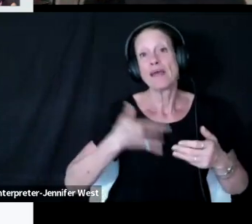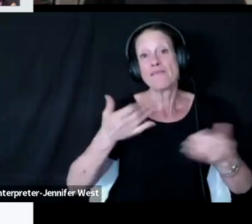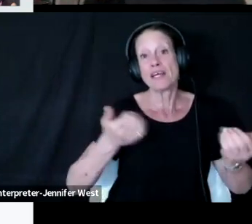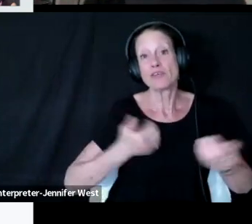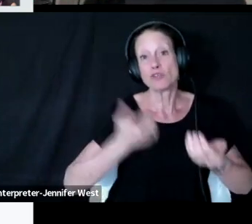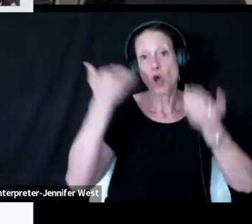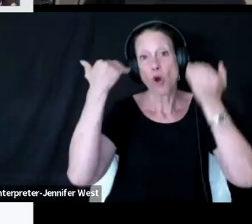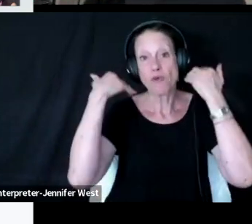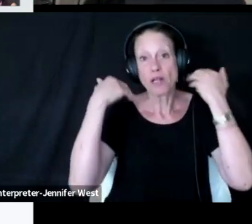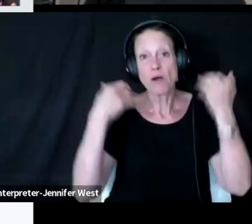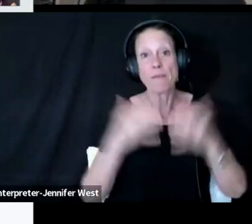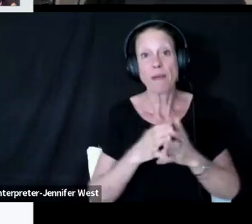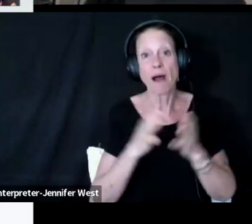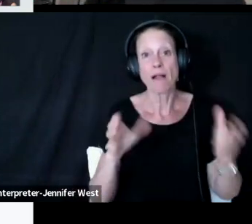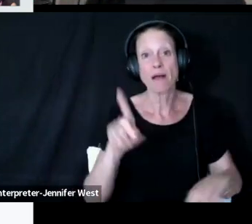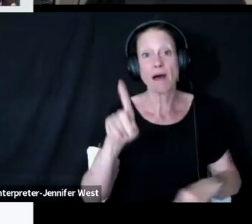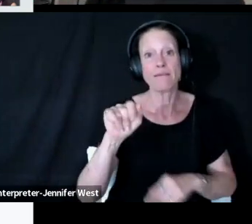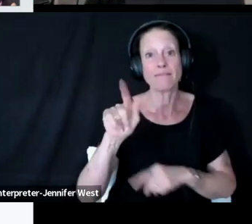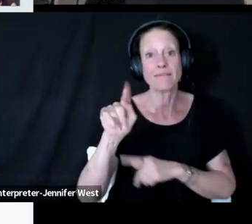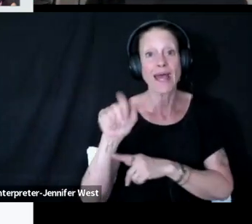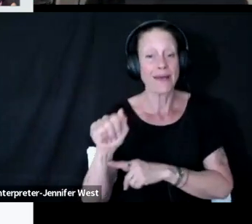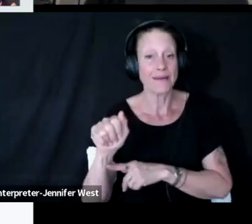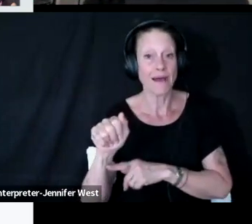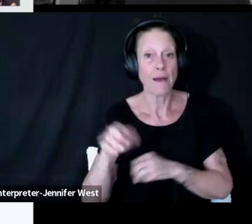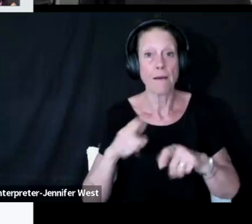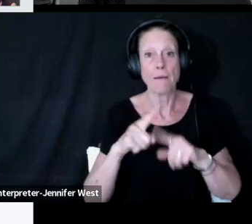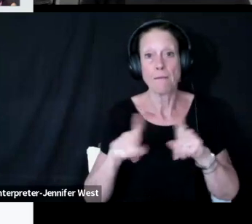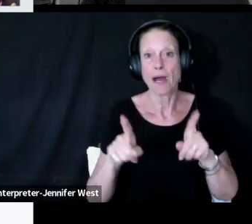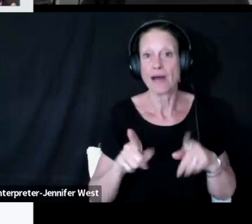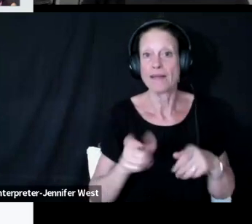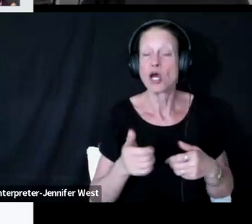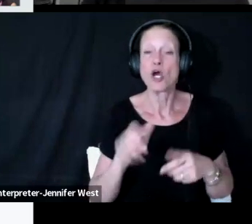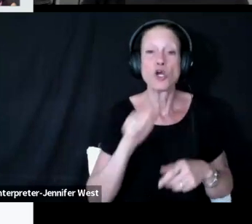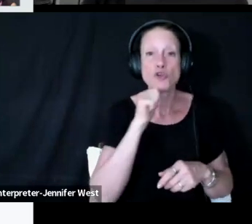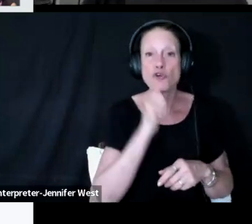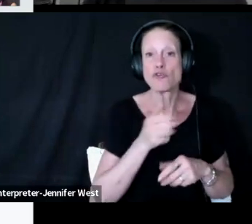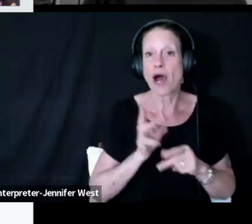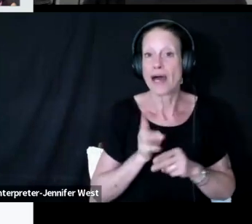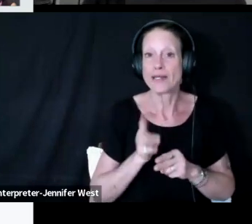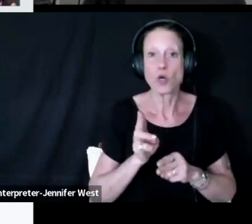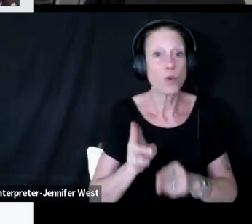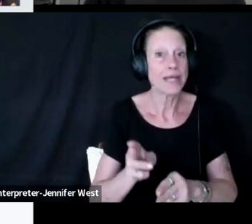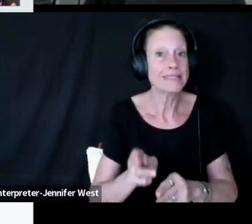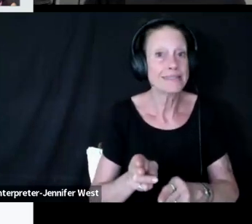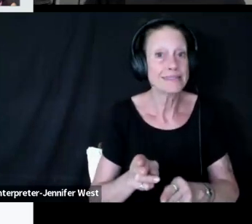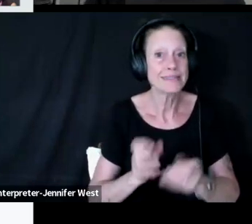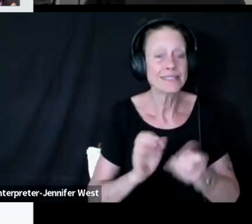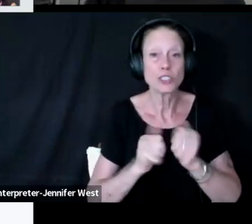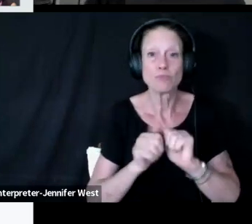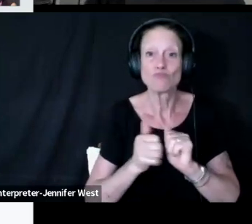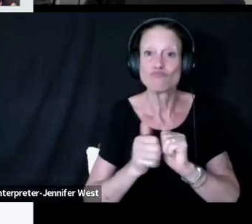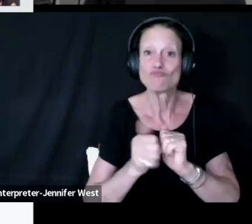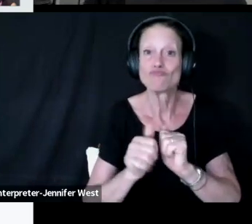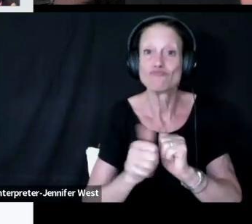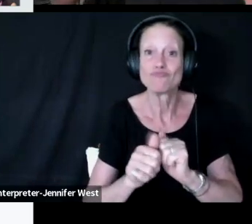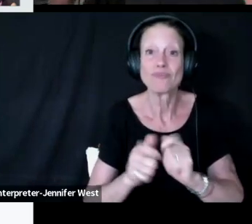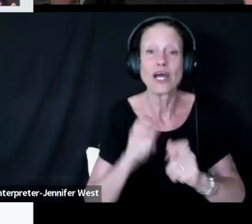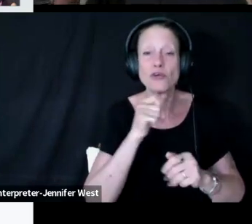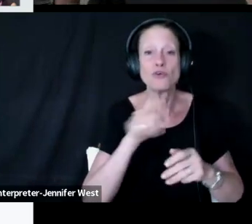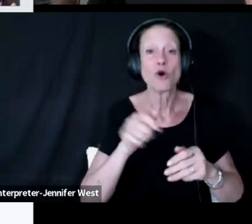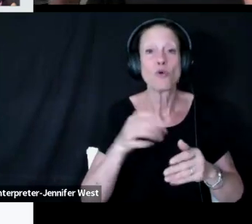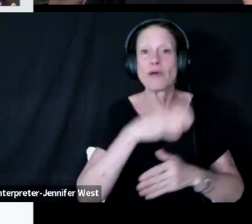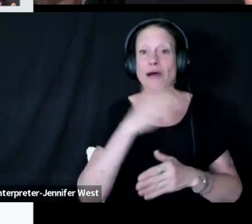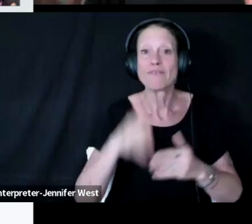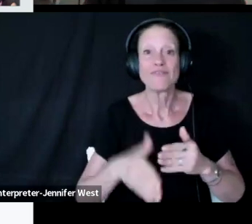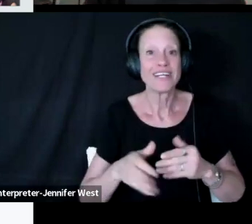of data. What we tell people is you're not in a race. There's nothing you have to complete by the next day. I always like